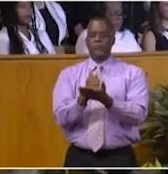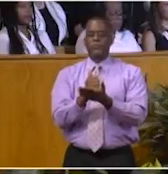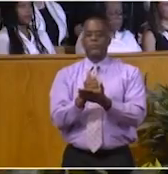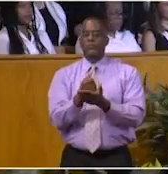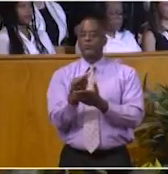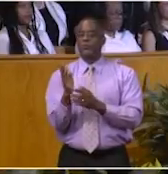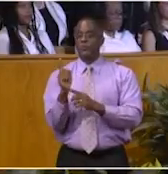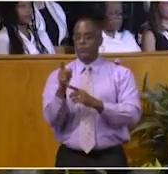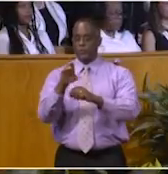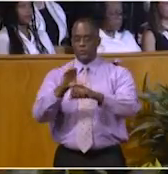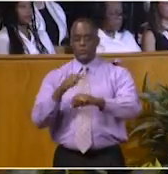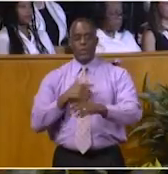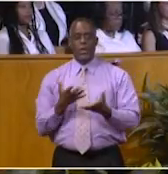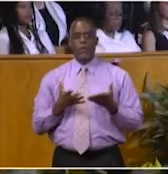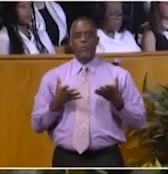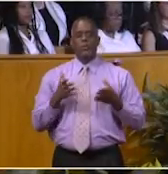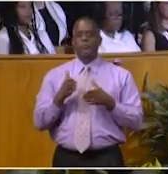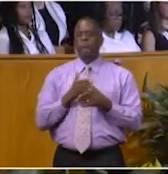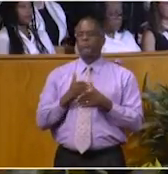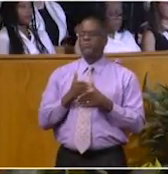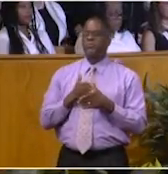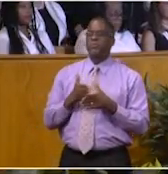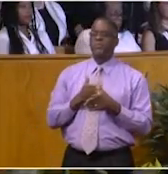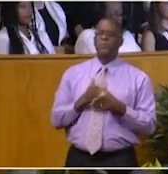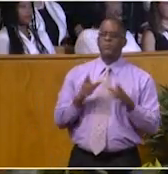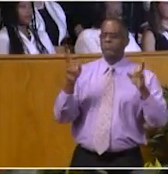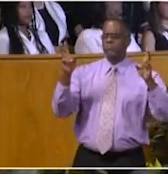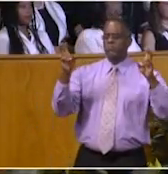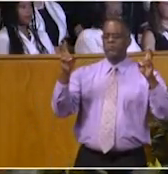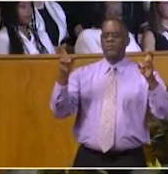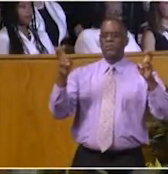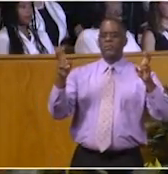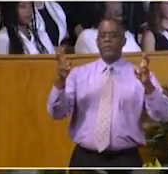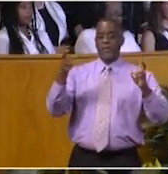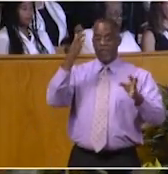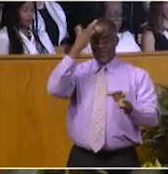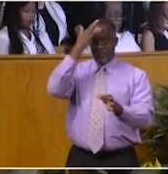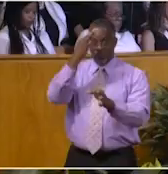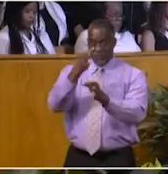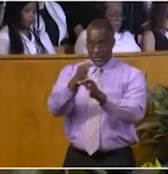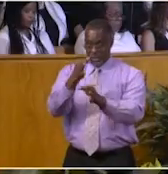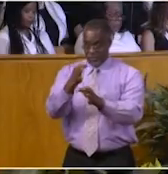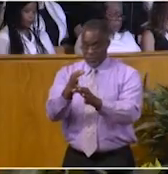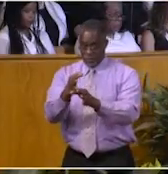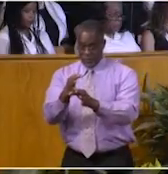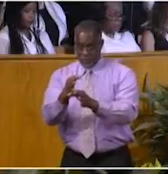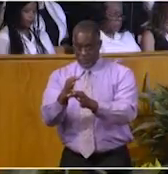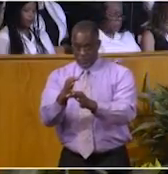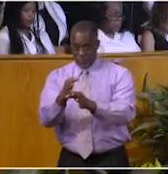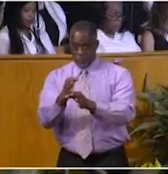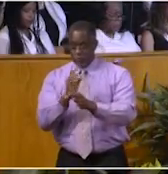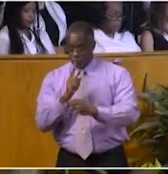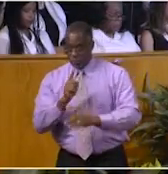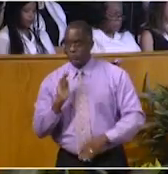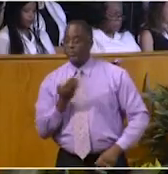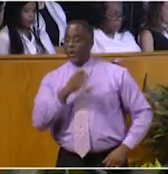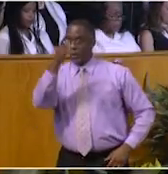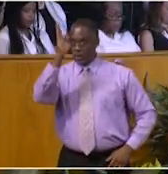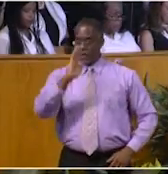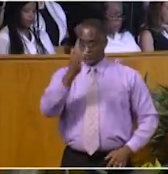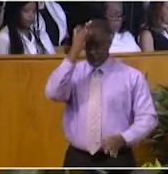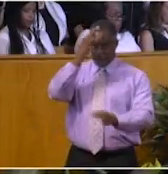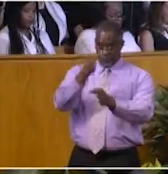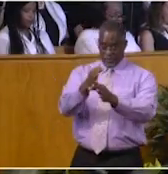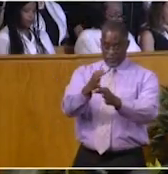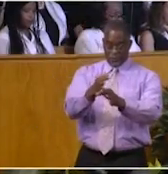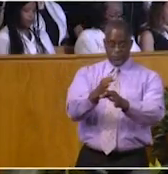For a few minutes, church, I want to share with you around the subject, Faithful is Our God.